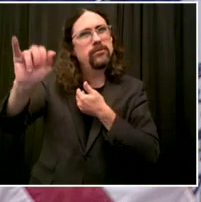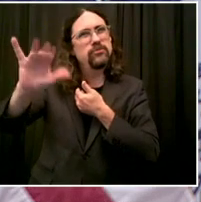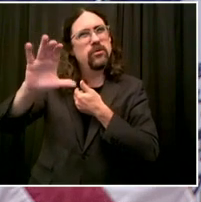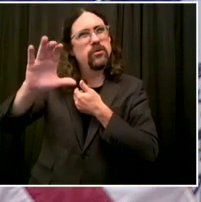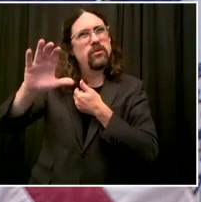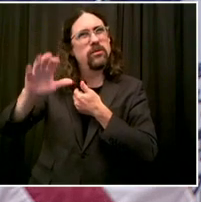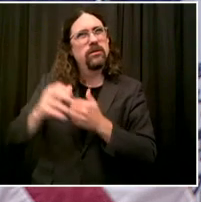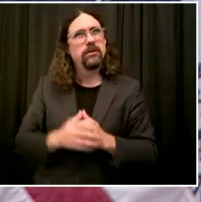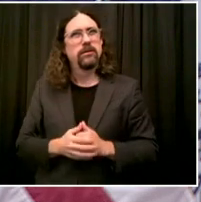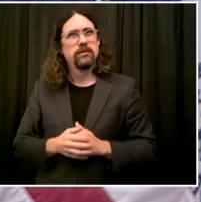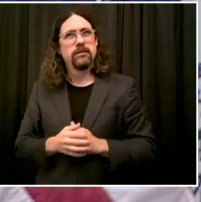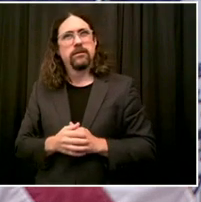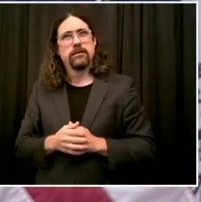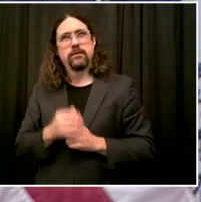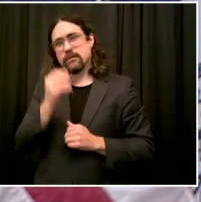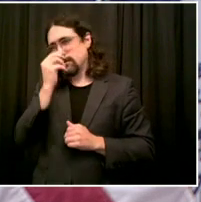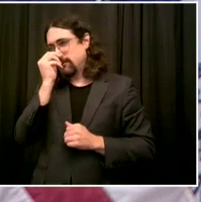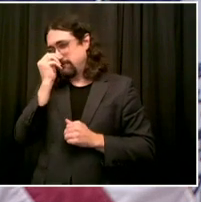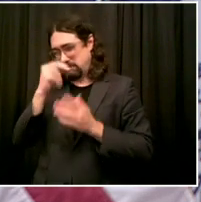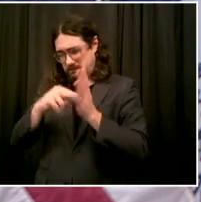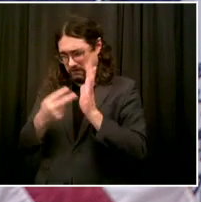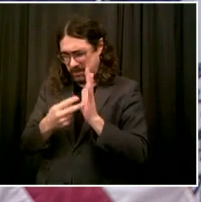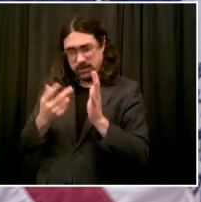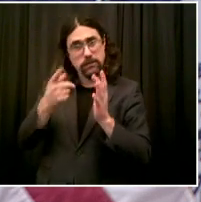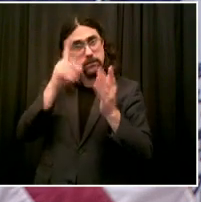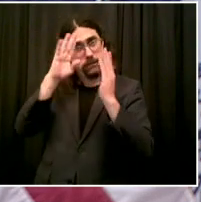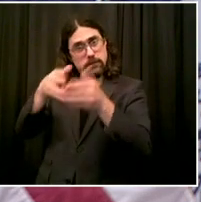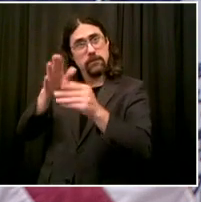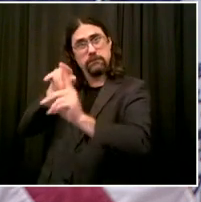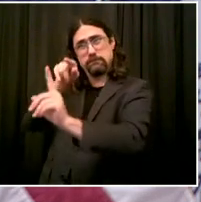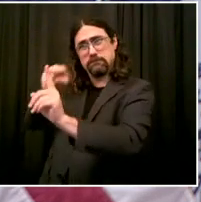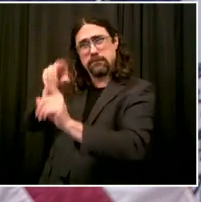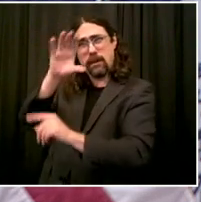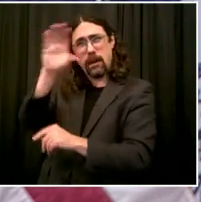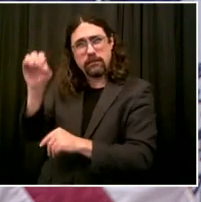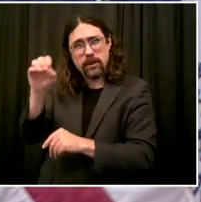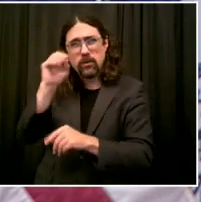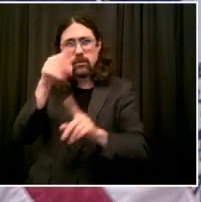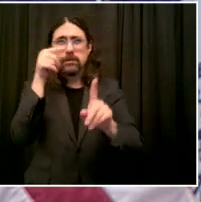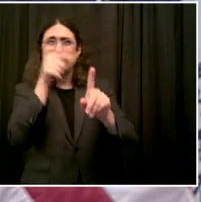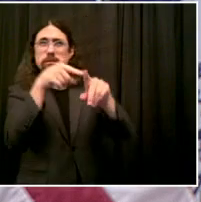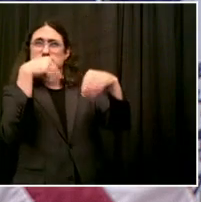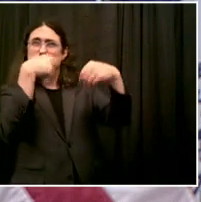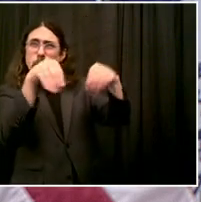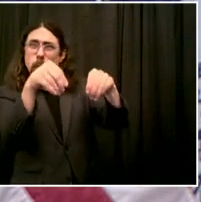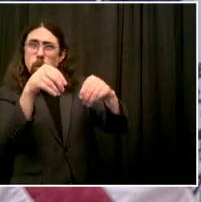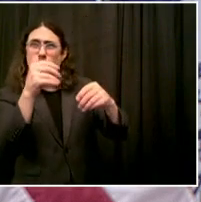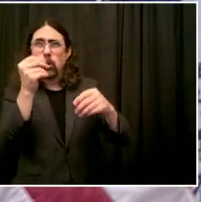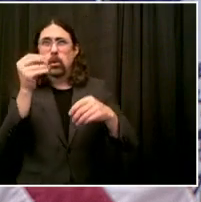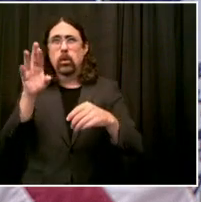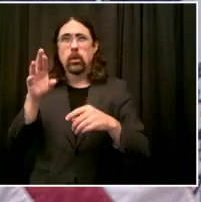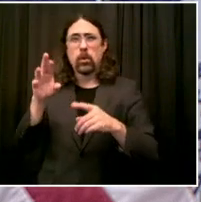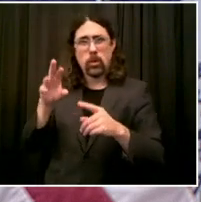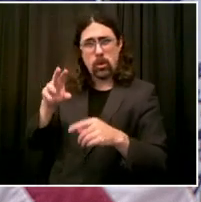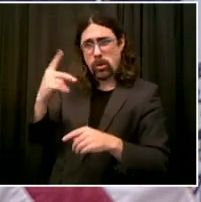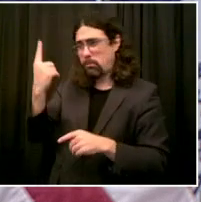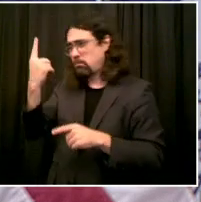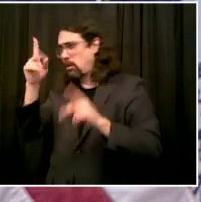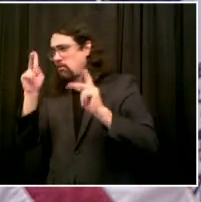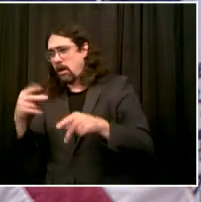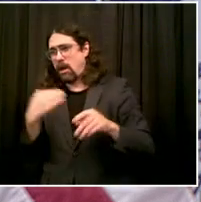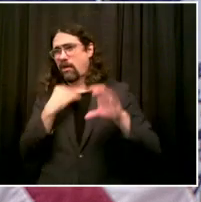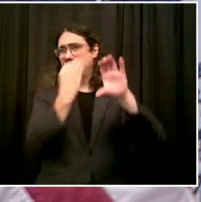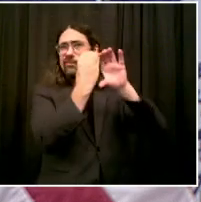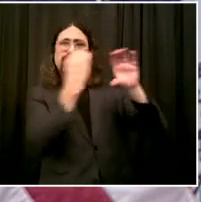mean just one person selling them out of the back of a truck? Yeah, I'll start and I'll pass back to the sheriff. So, this